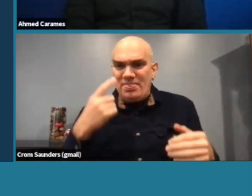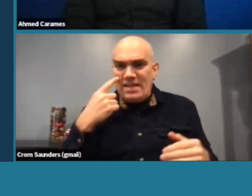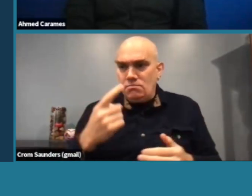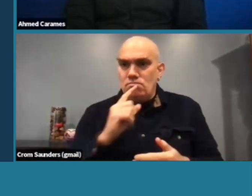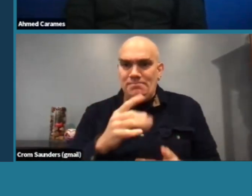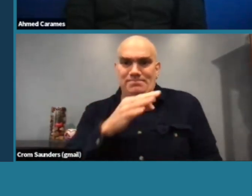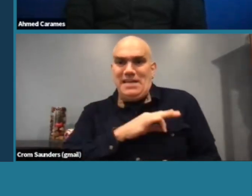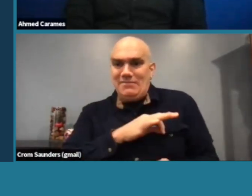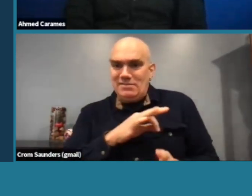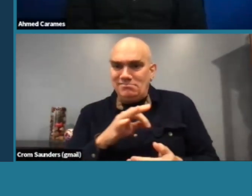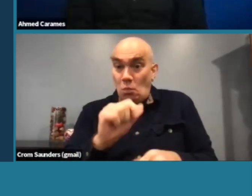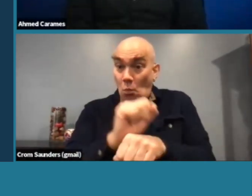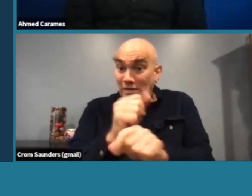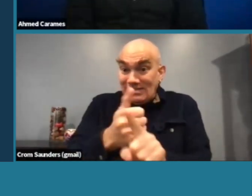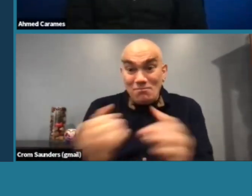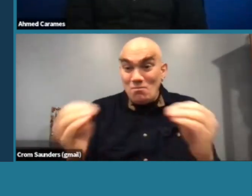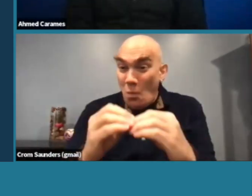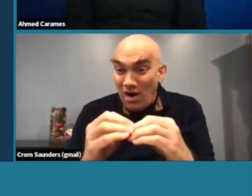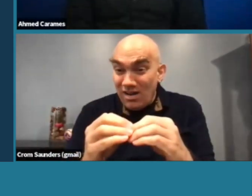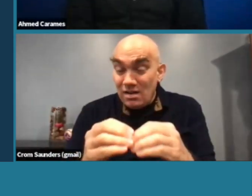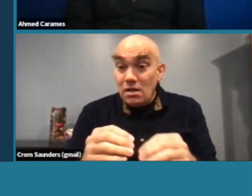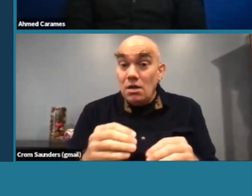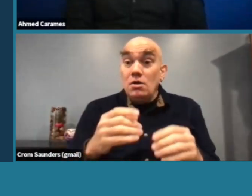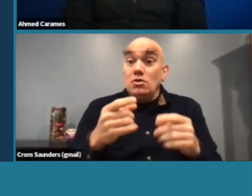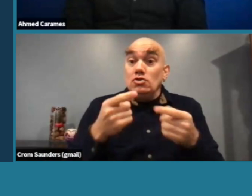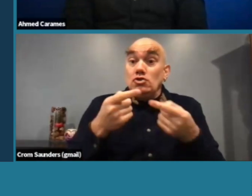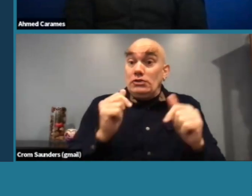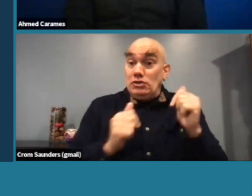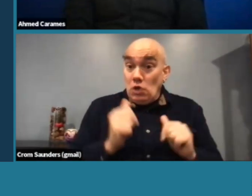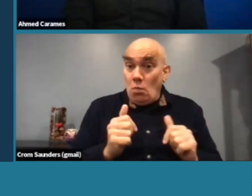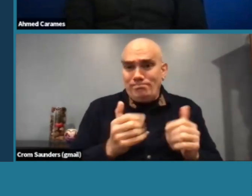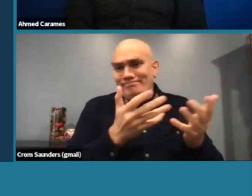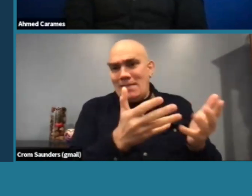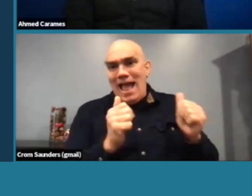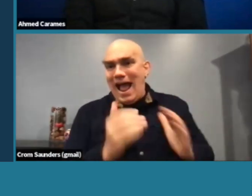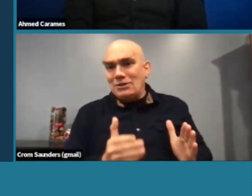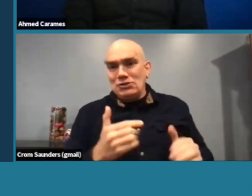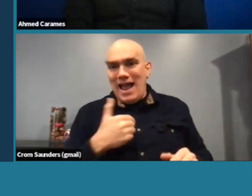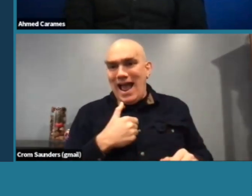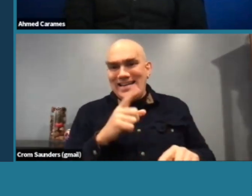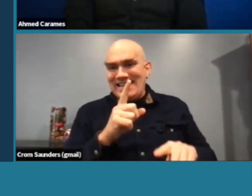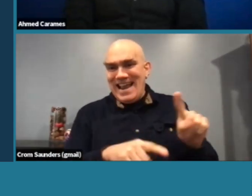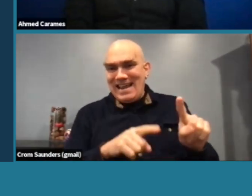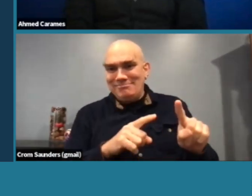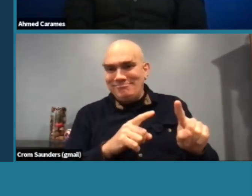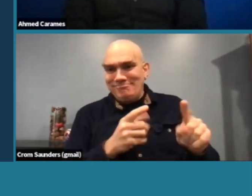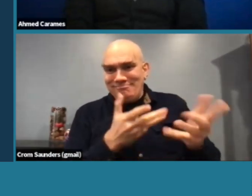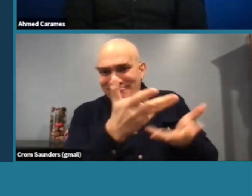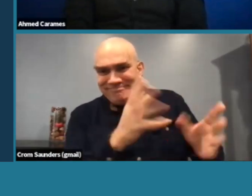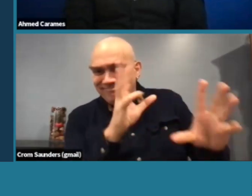I think it's an important responsibility for a dazzle and it's beneficial. However, it is more work, but during the